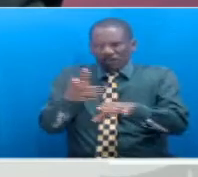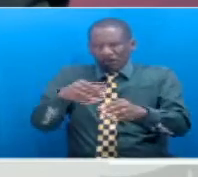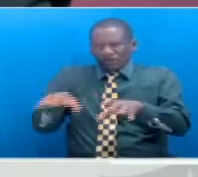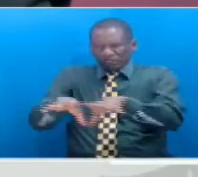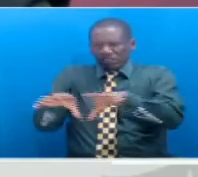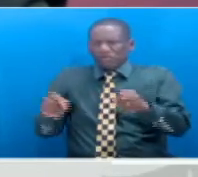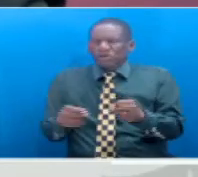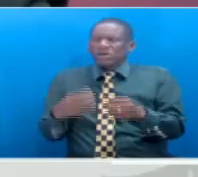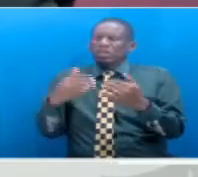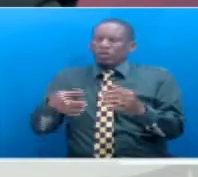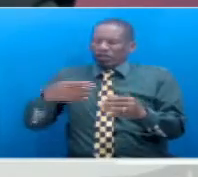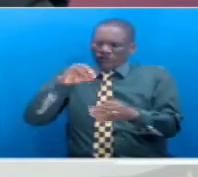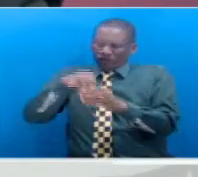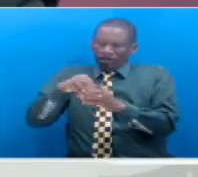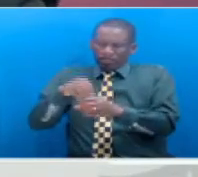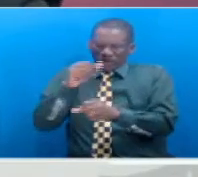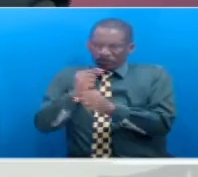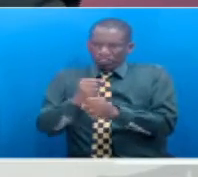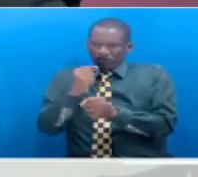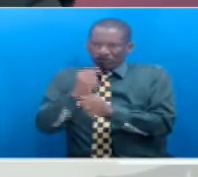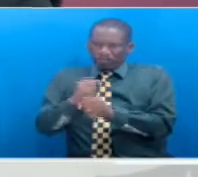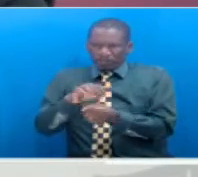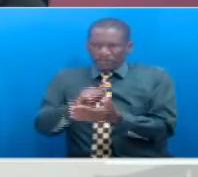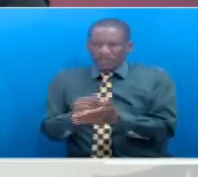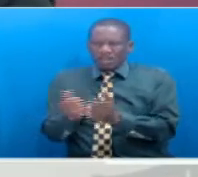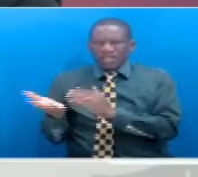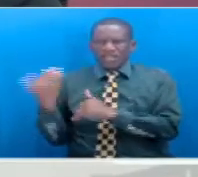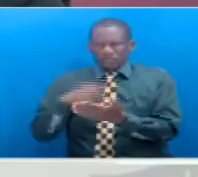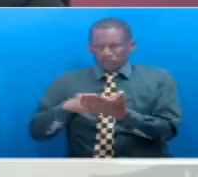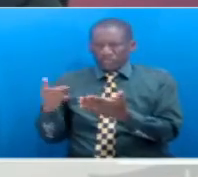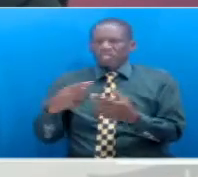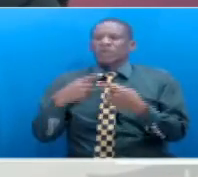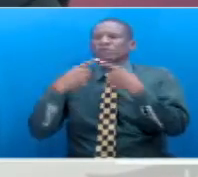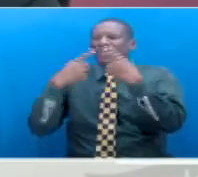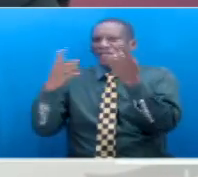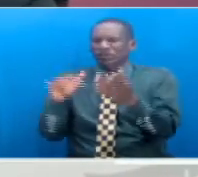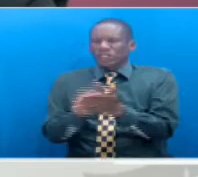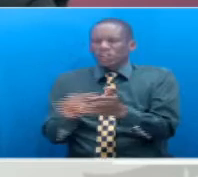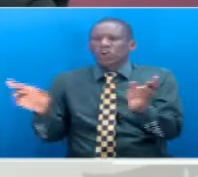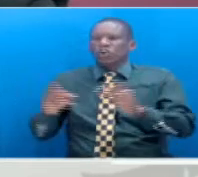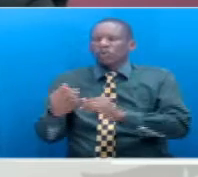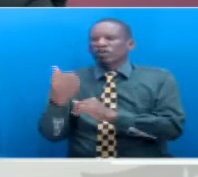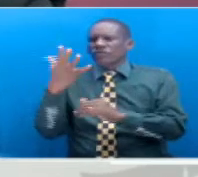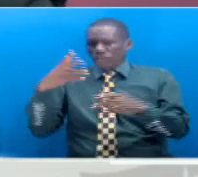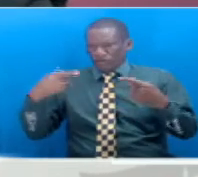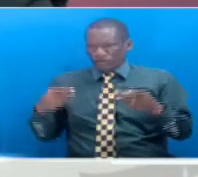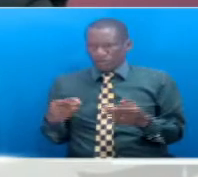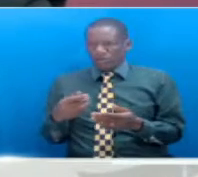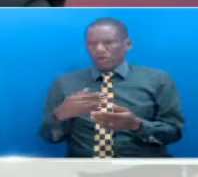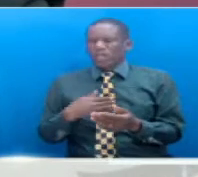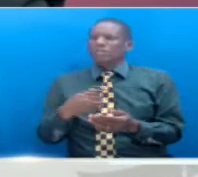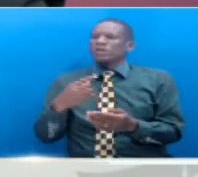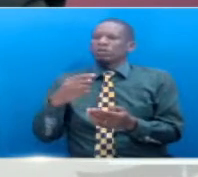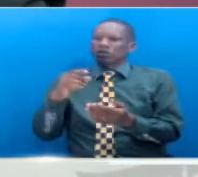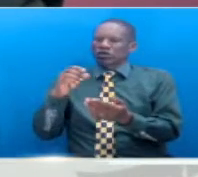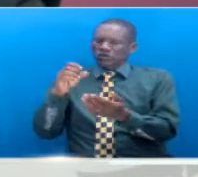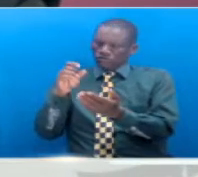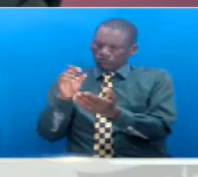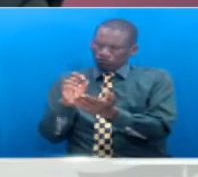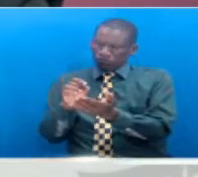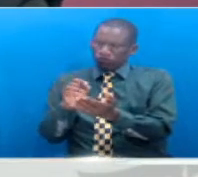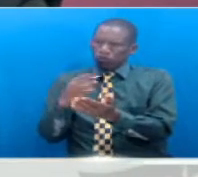that did something like that. And last week it was announced that already 5 people have been told to step